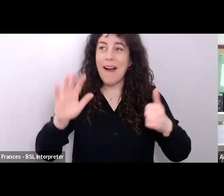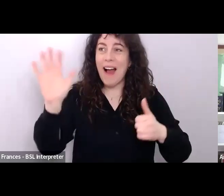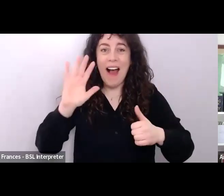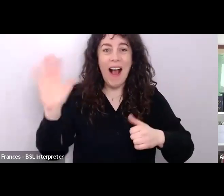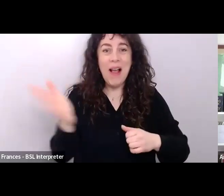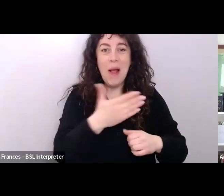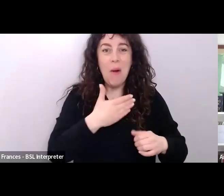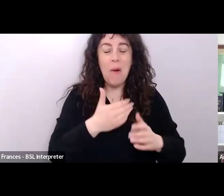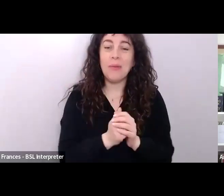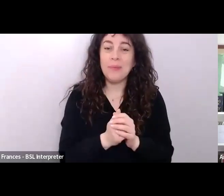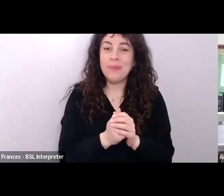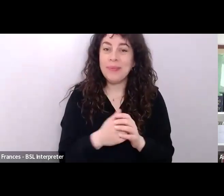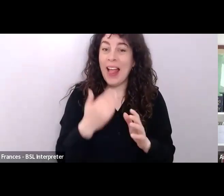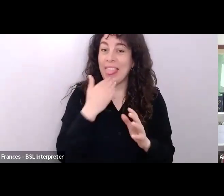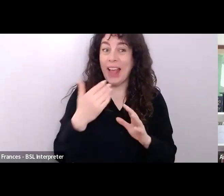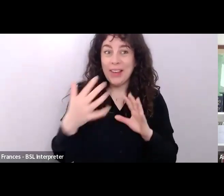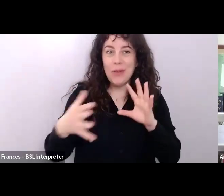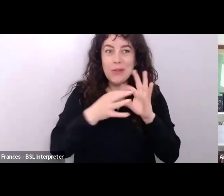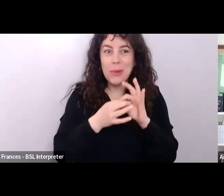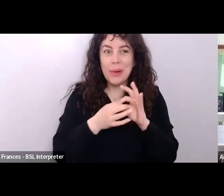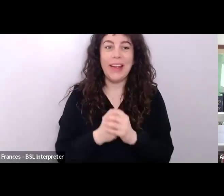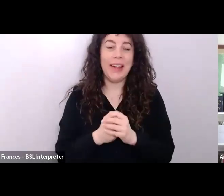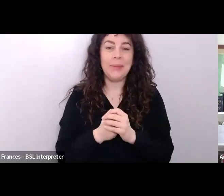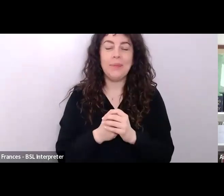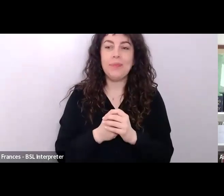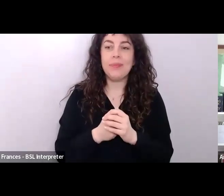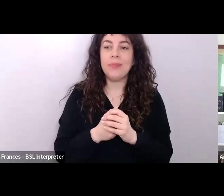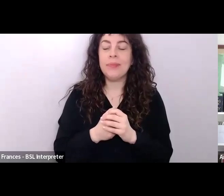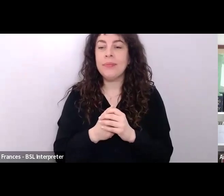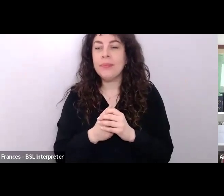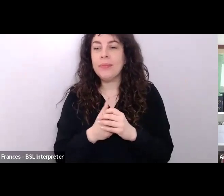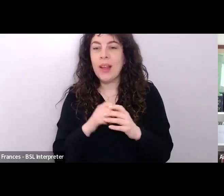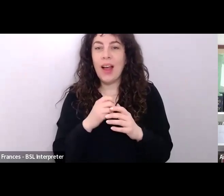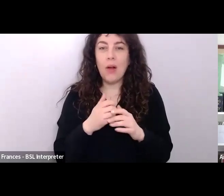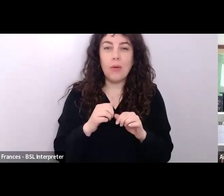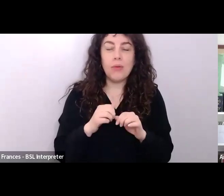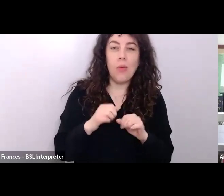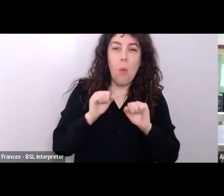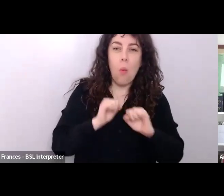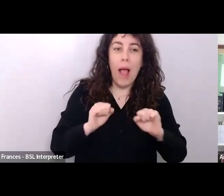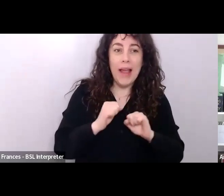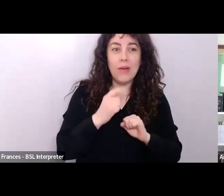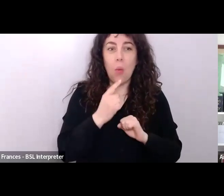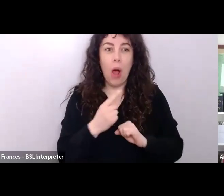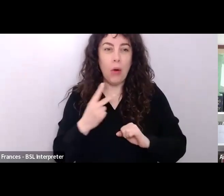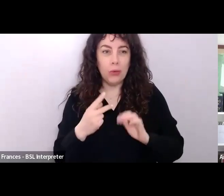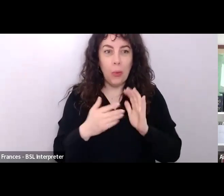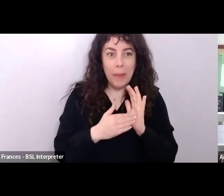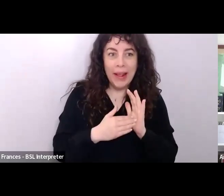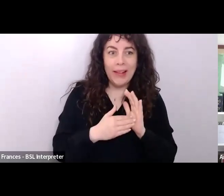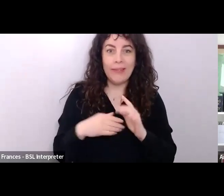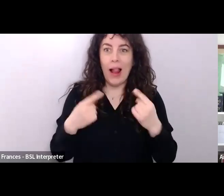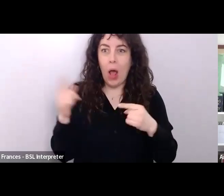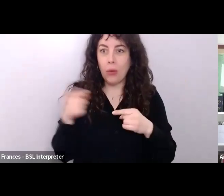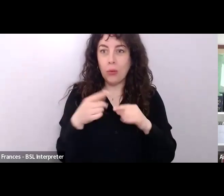so much for joining us. I'll just give it a few minutes to let everyone filter in from the waiting room.